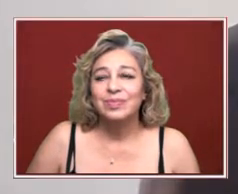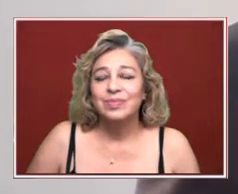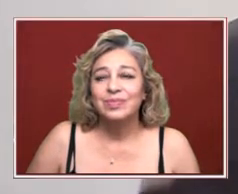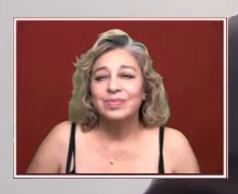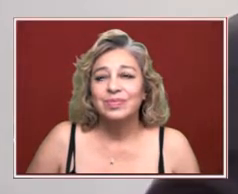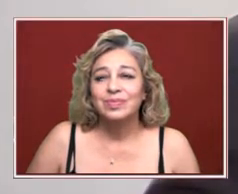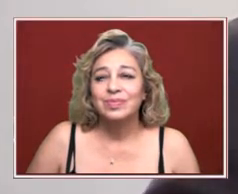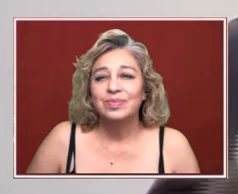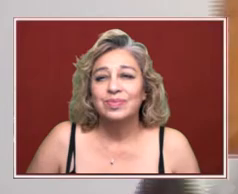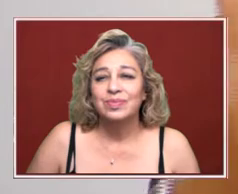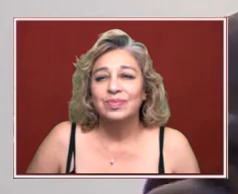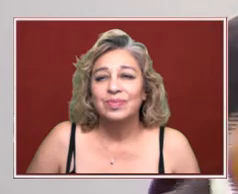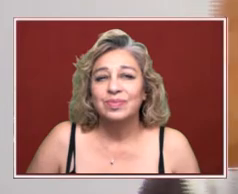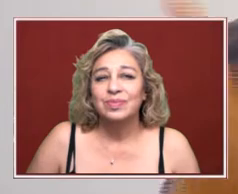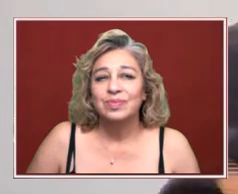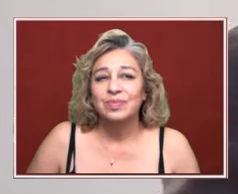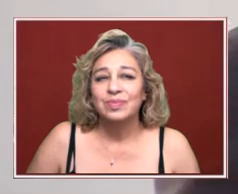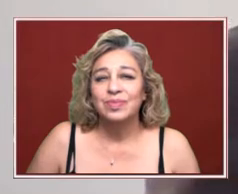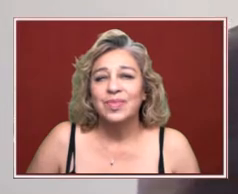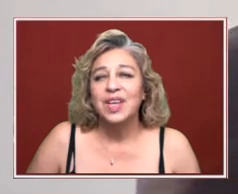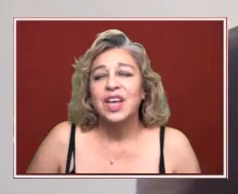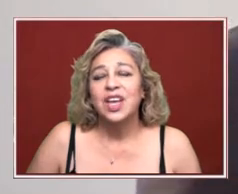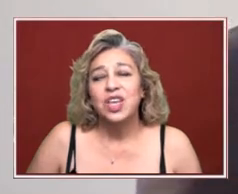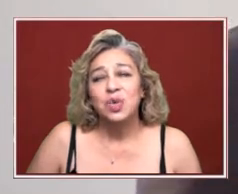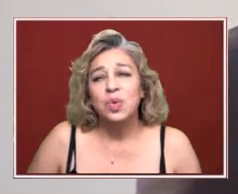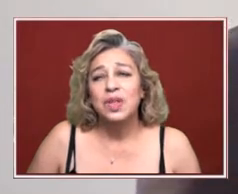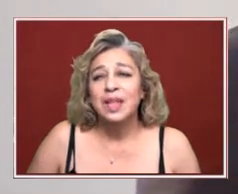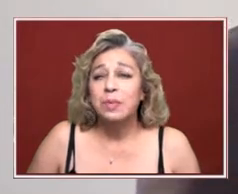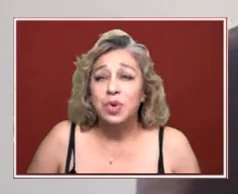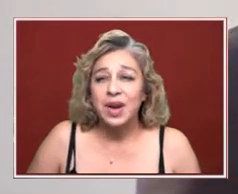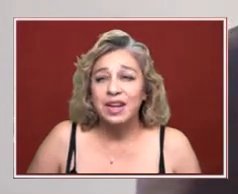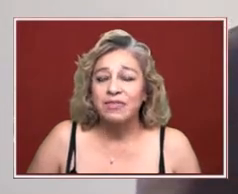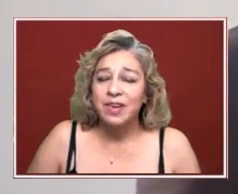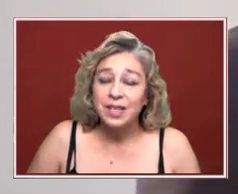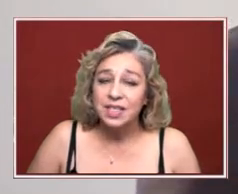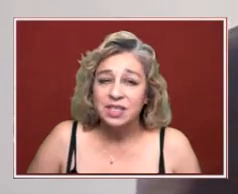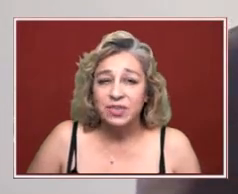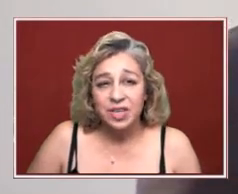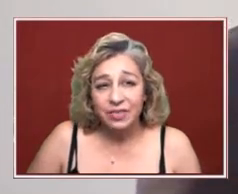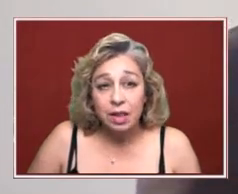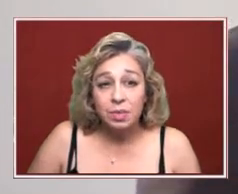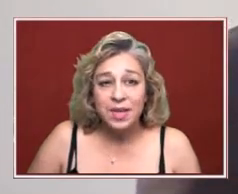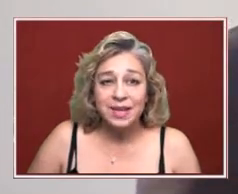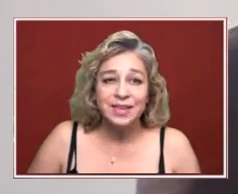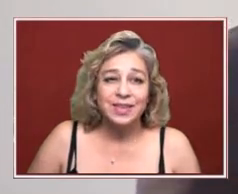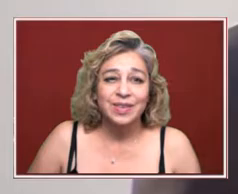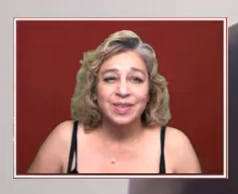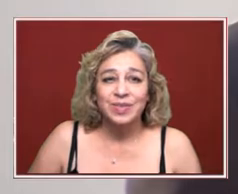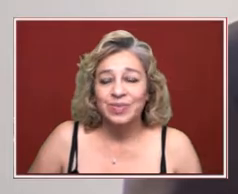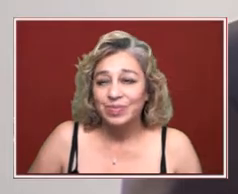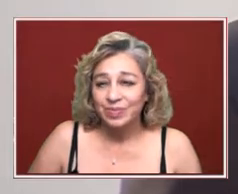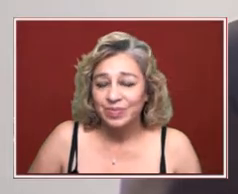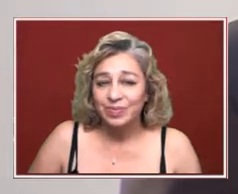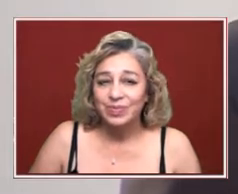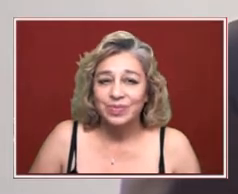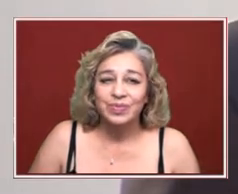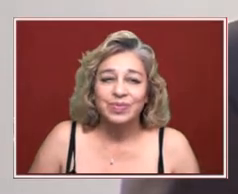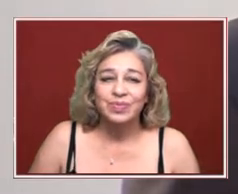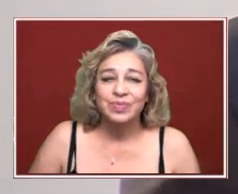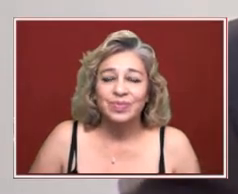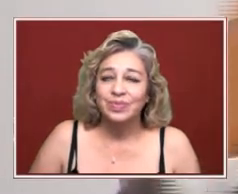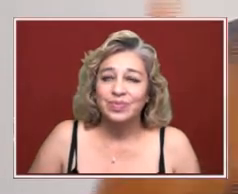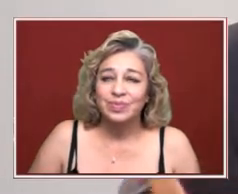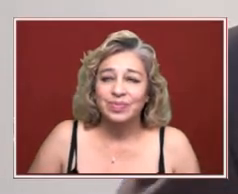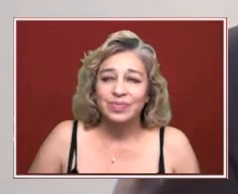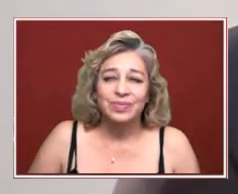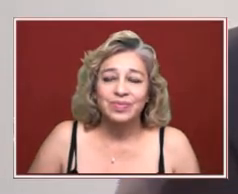Se pueden liberar fondos para el desarrollo. You will liberate funds for development. Y no